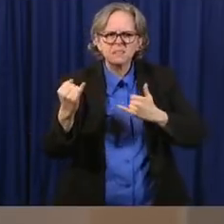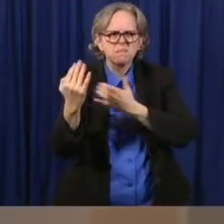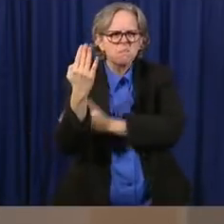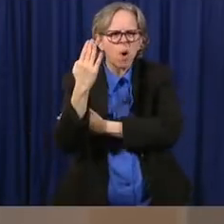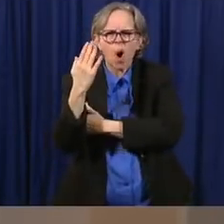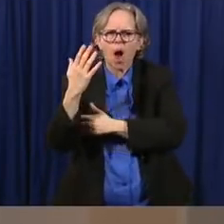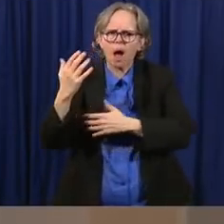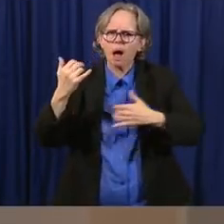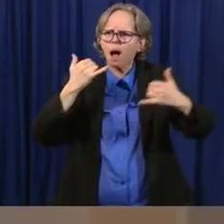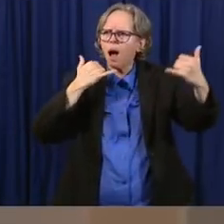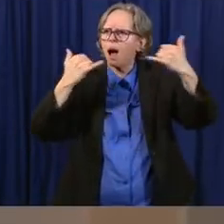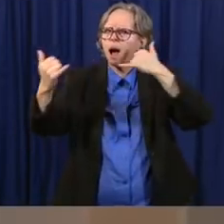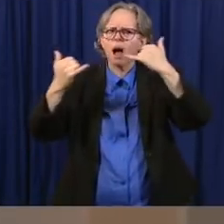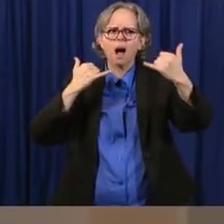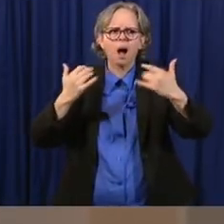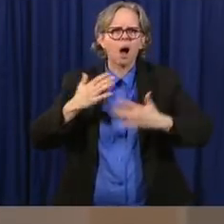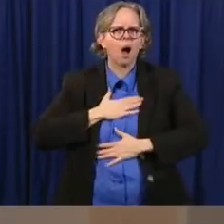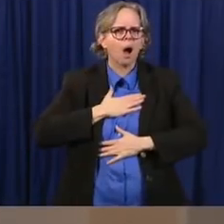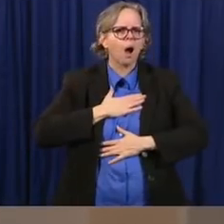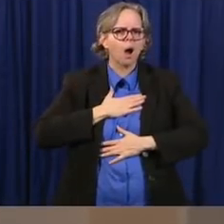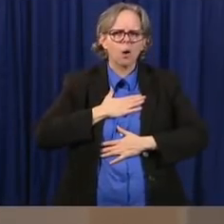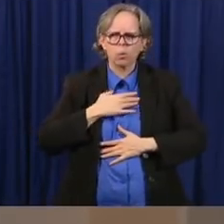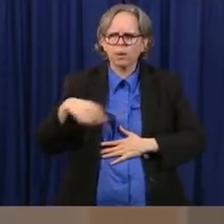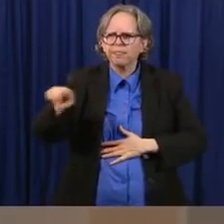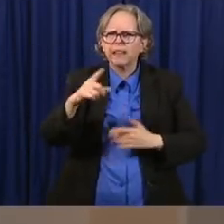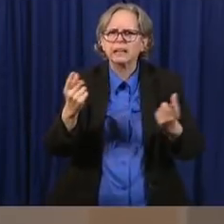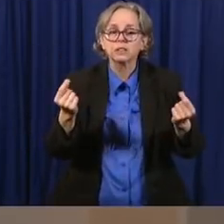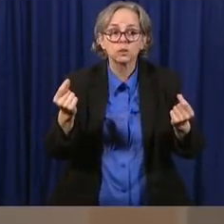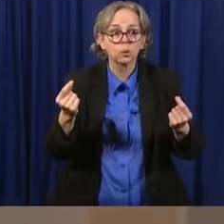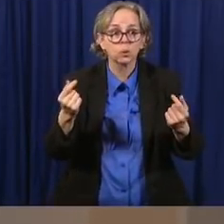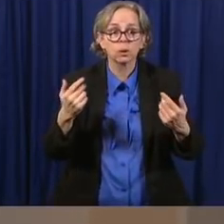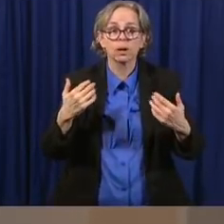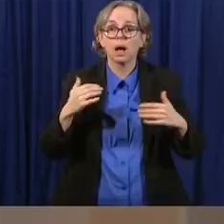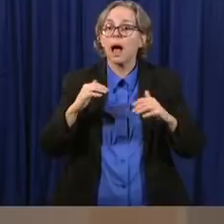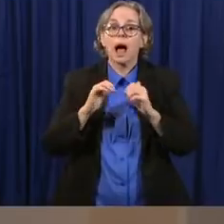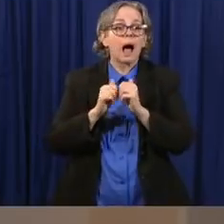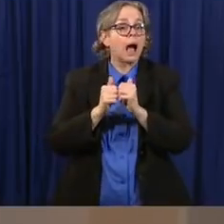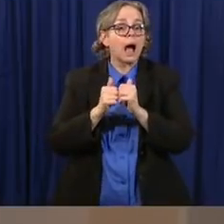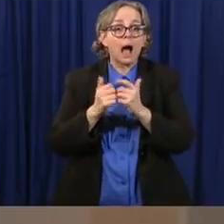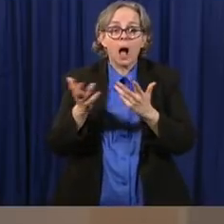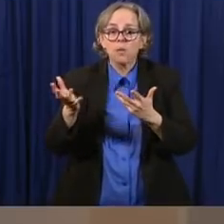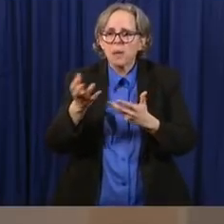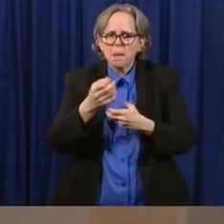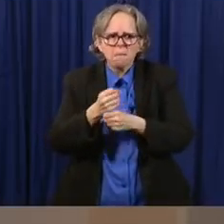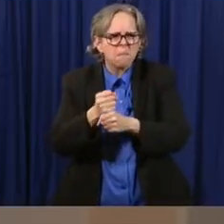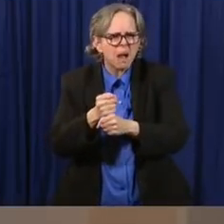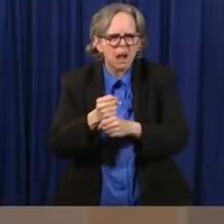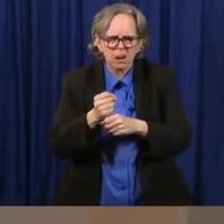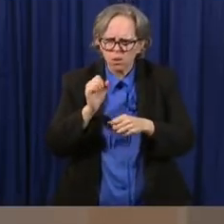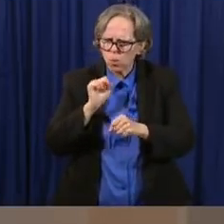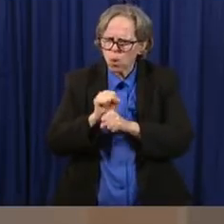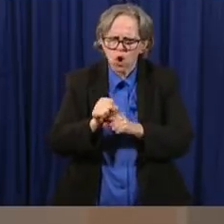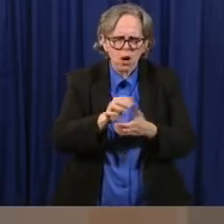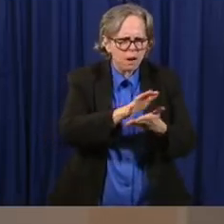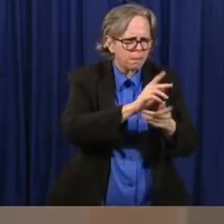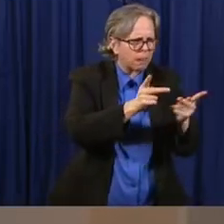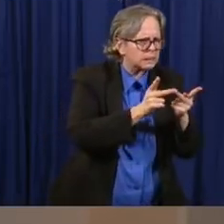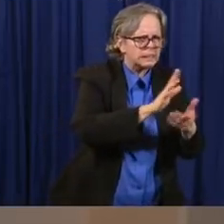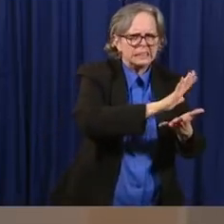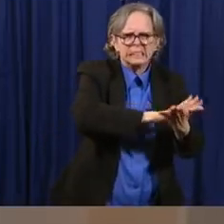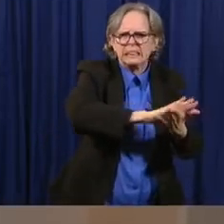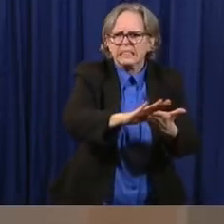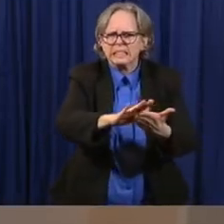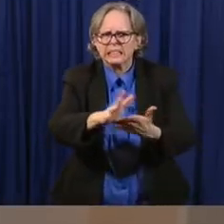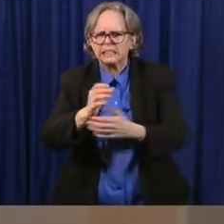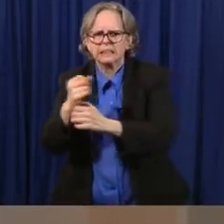the things that they're doing as essential businesses to keep their workplaces clean, also offering feedback that as we look to the